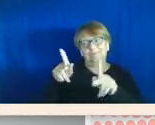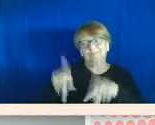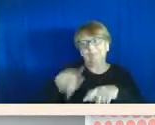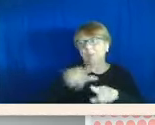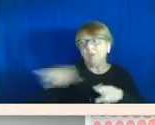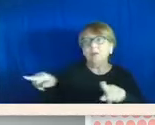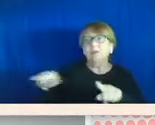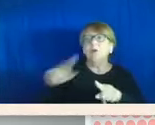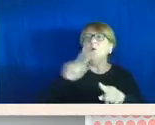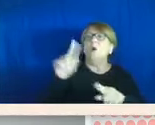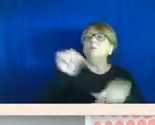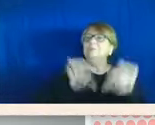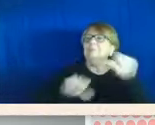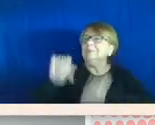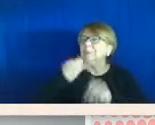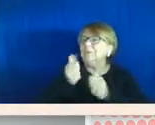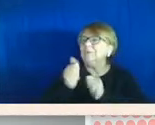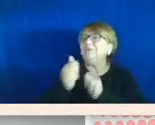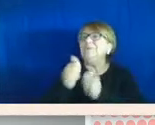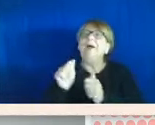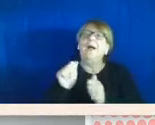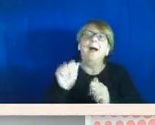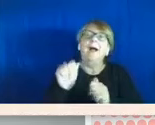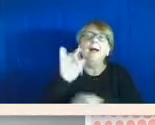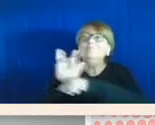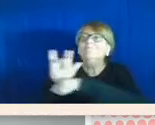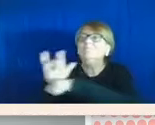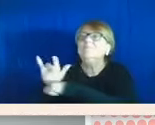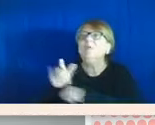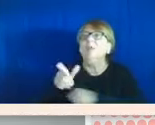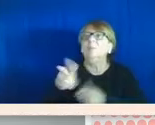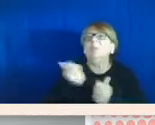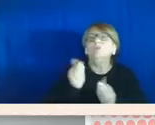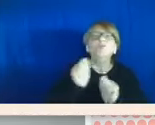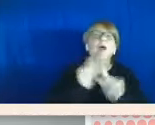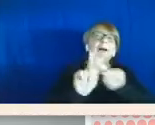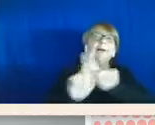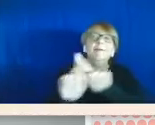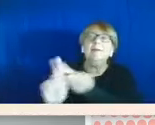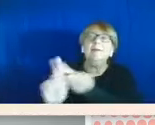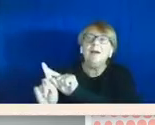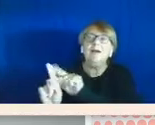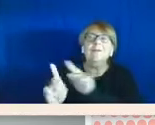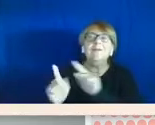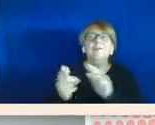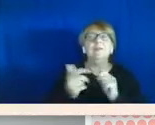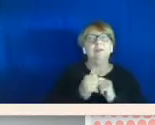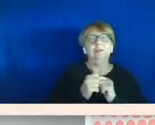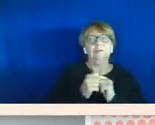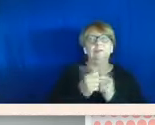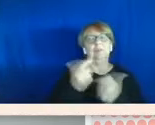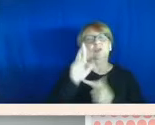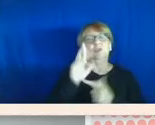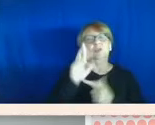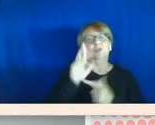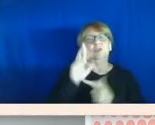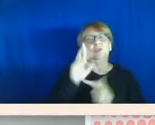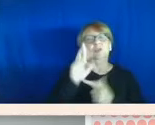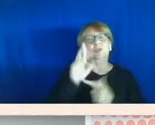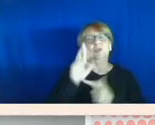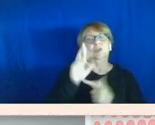experimenting, if you want to call that, that are kind of trying out stuff, because there's a risk. Some of the stuff that's out